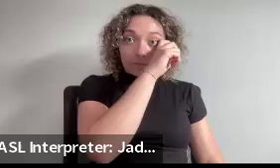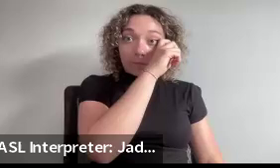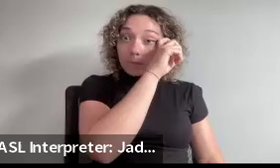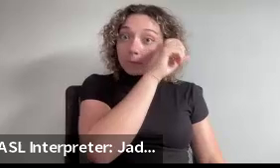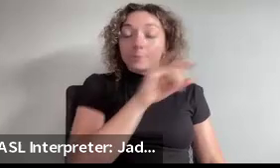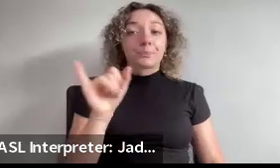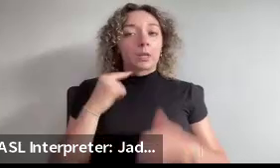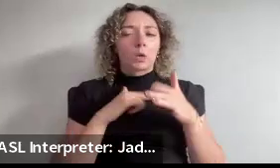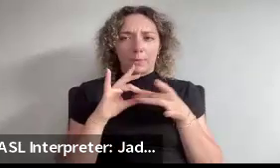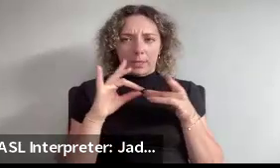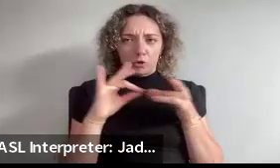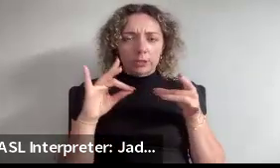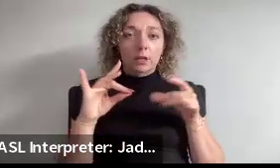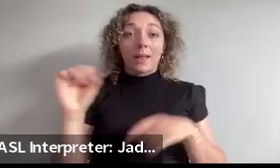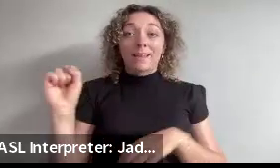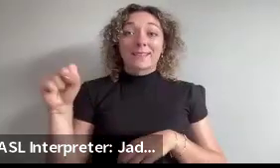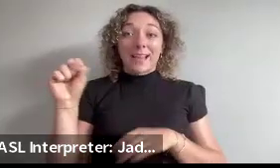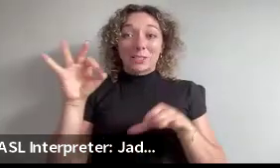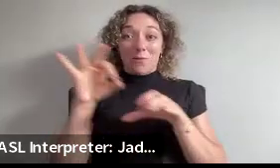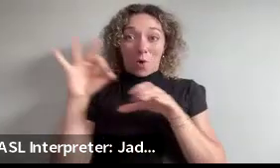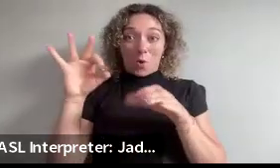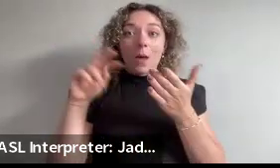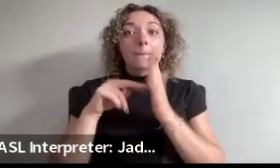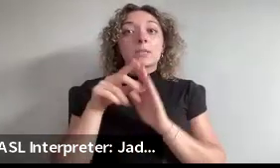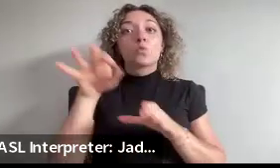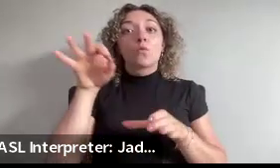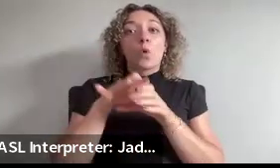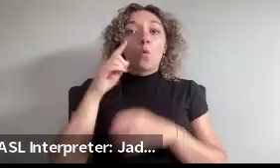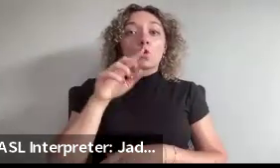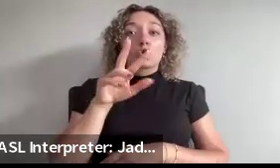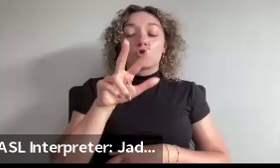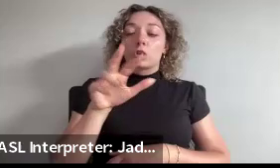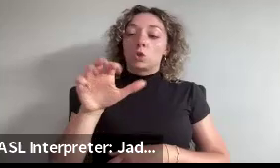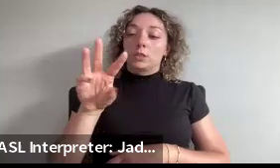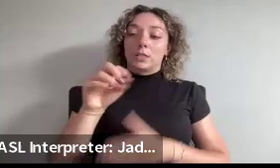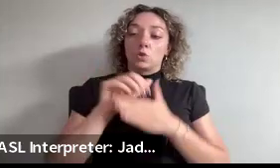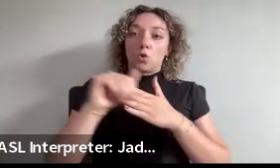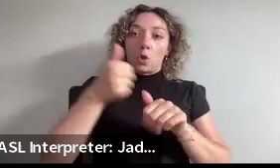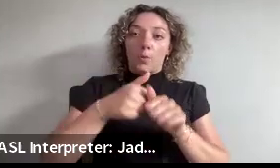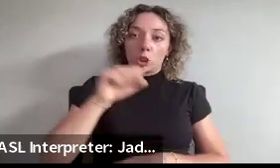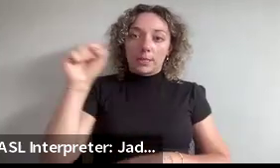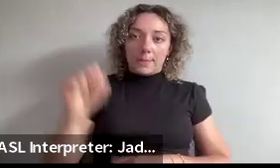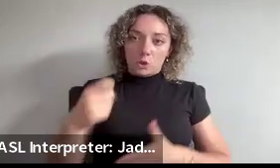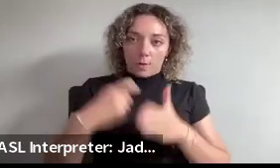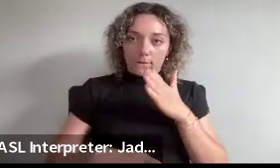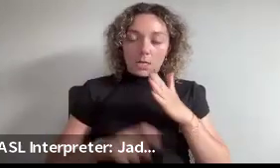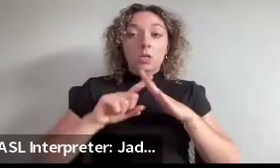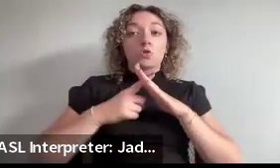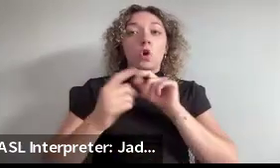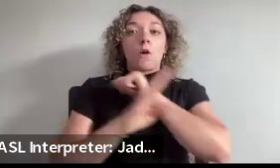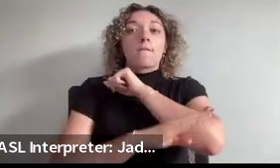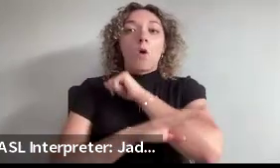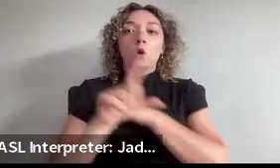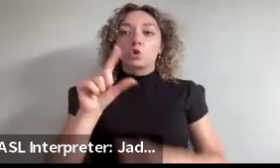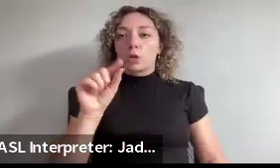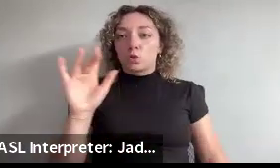said, a yes vote is a vote for a $360 per semester fee beginning in fall